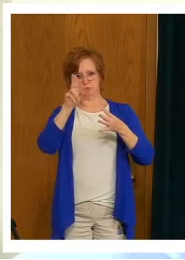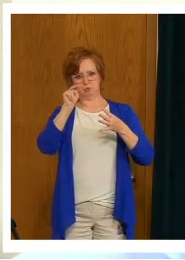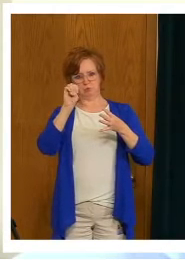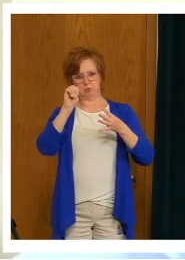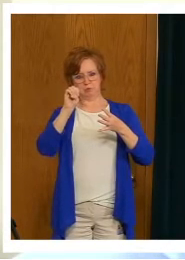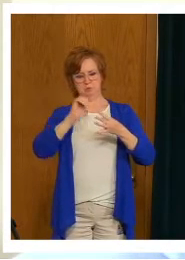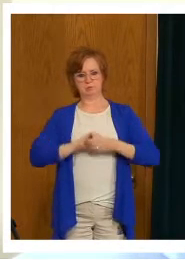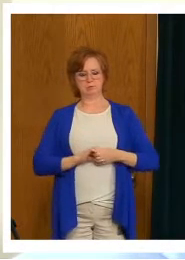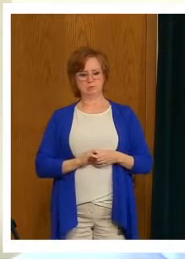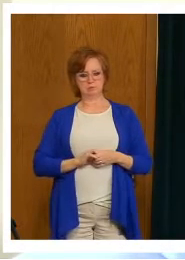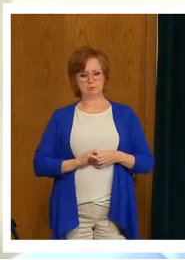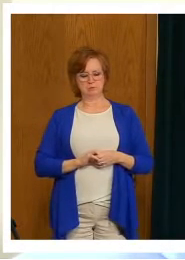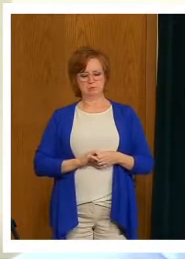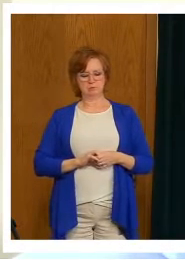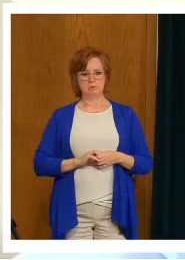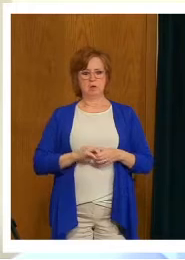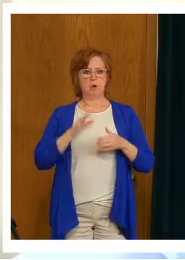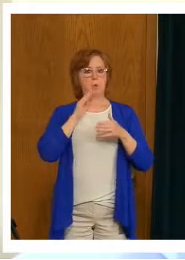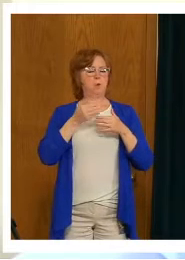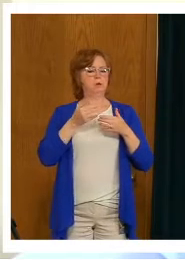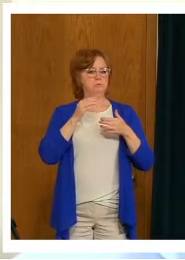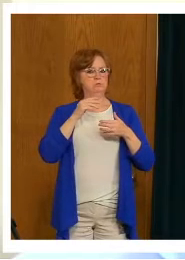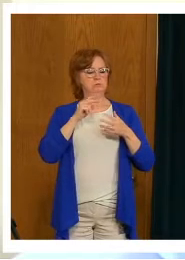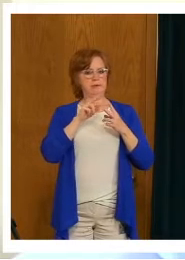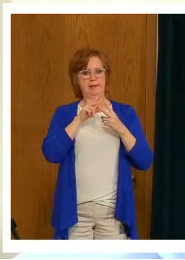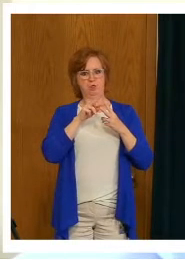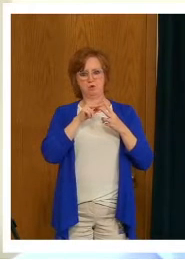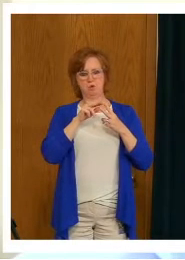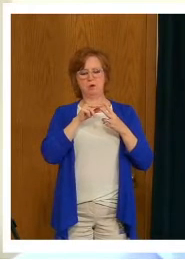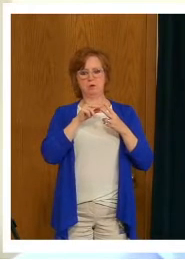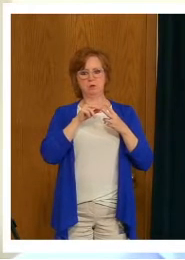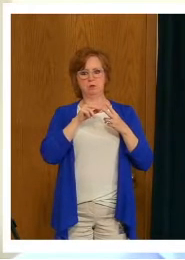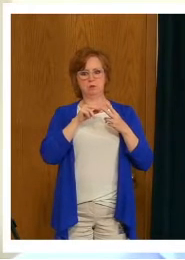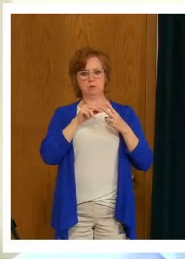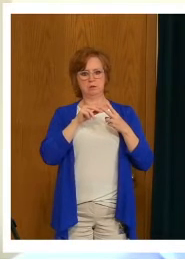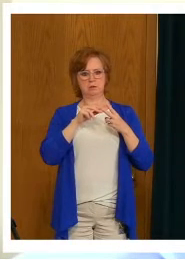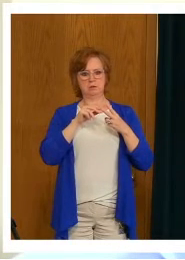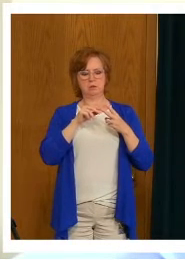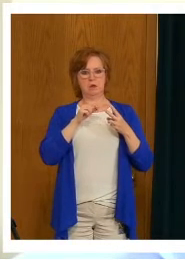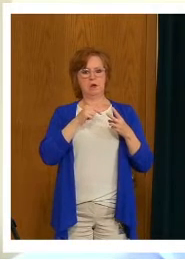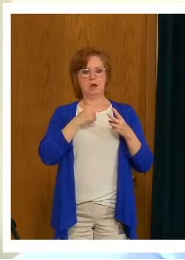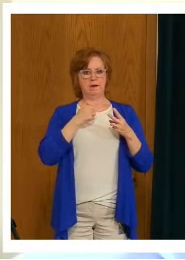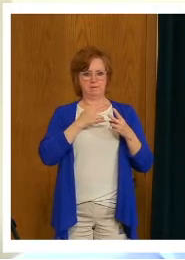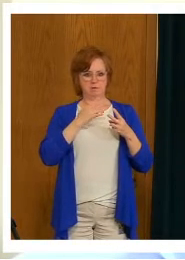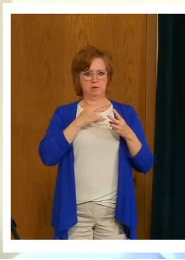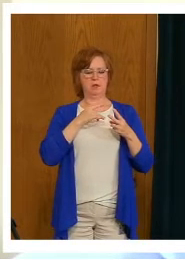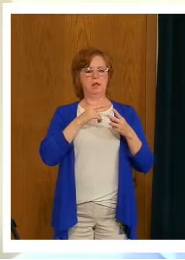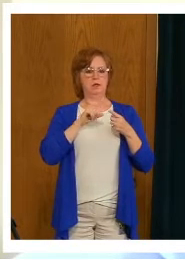based on supply, Pfizer would be the likely second dose given.